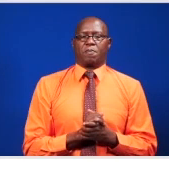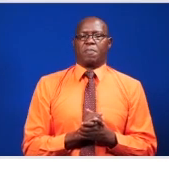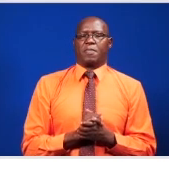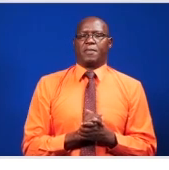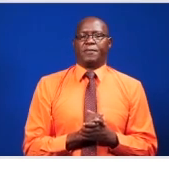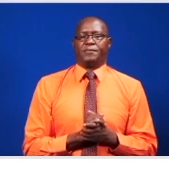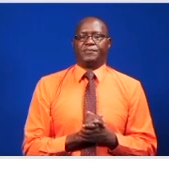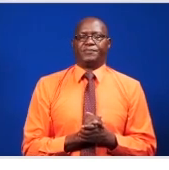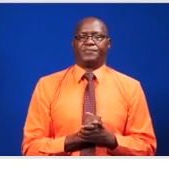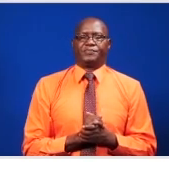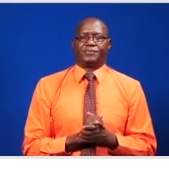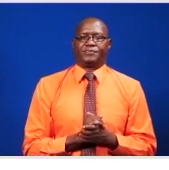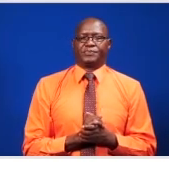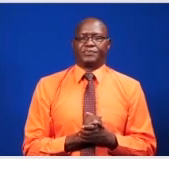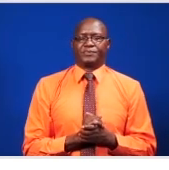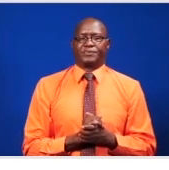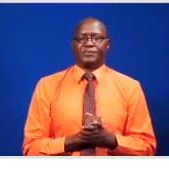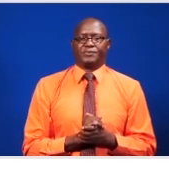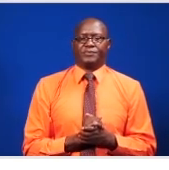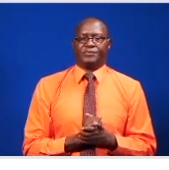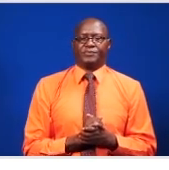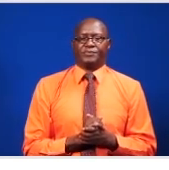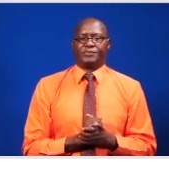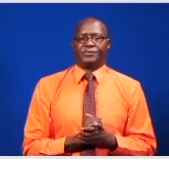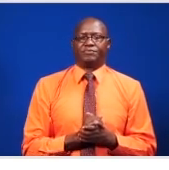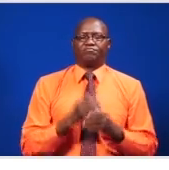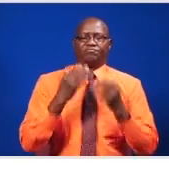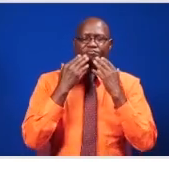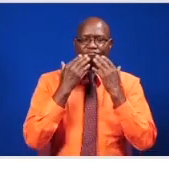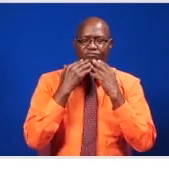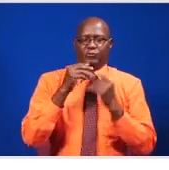Dolly Mwirigi Mbuvi for Hope TV. Thank you so much,